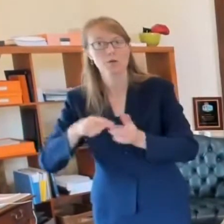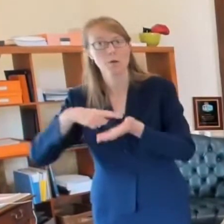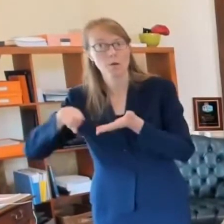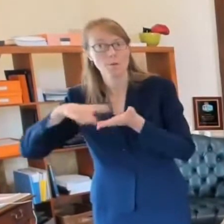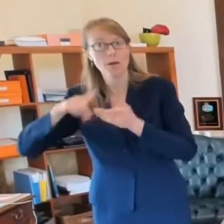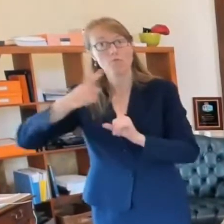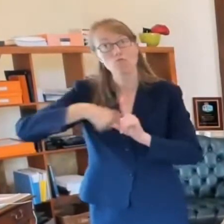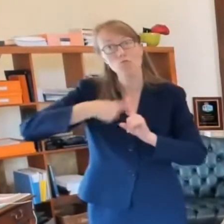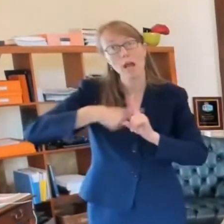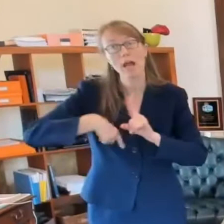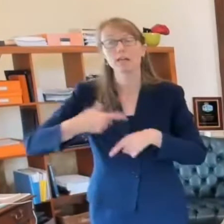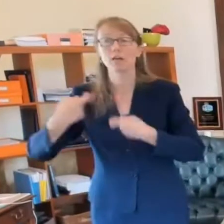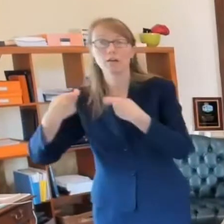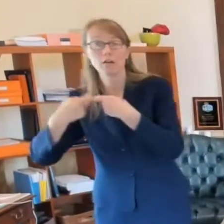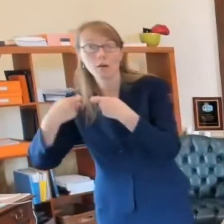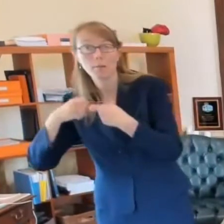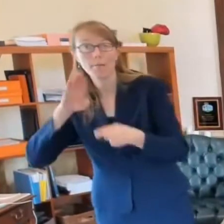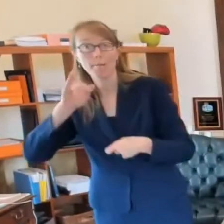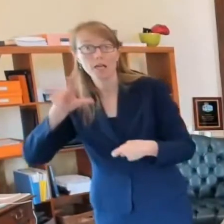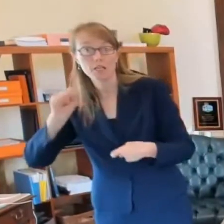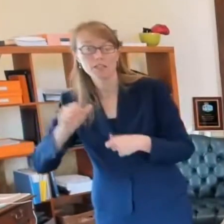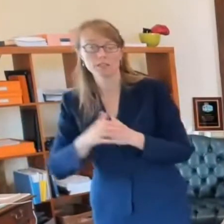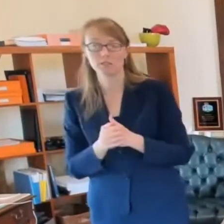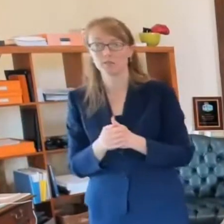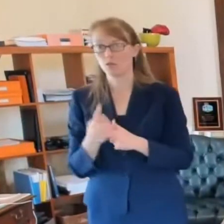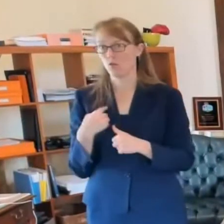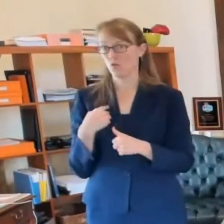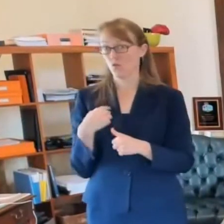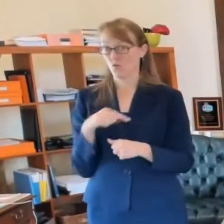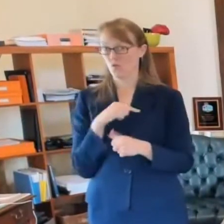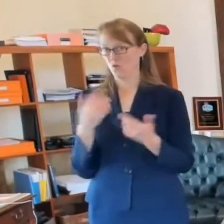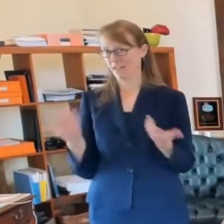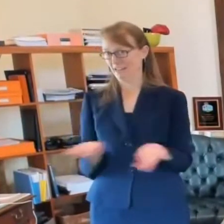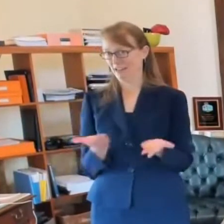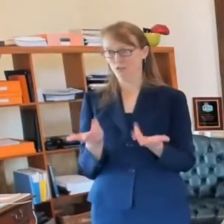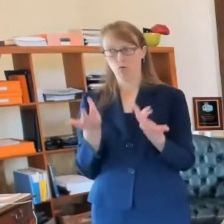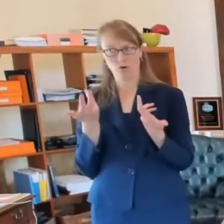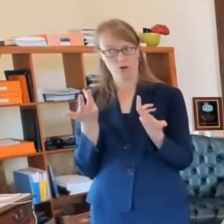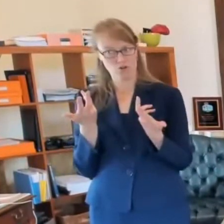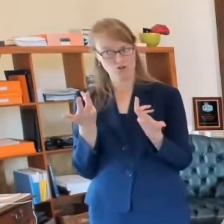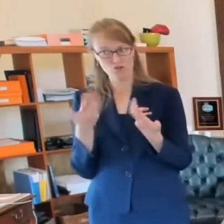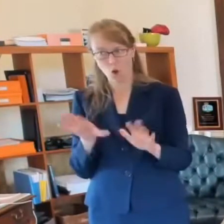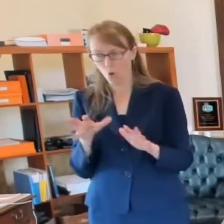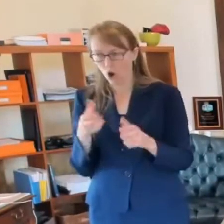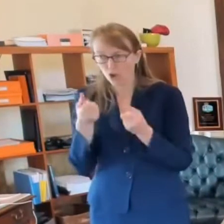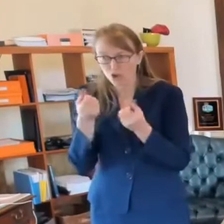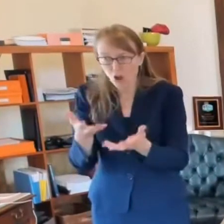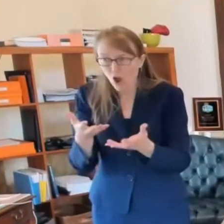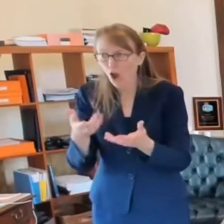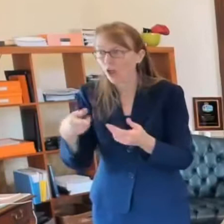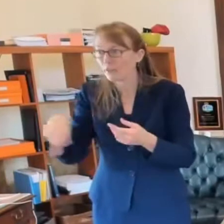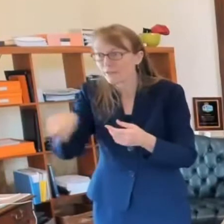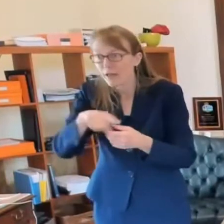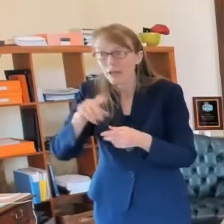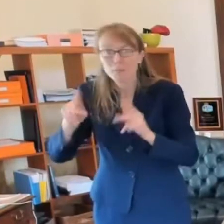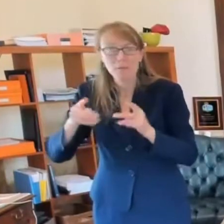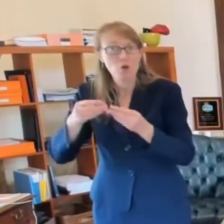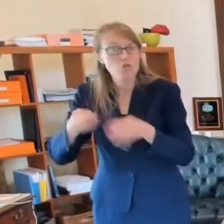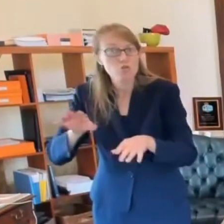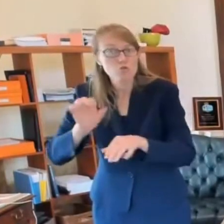out of work when their businesses are complying. So that's